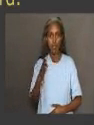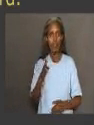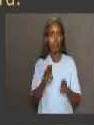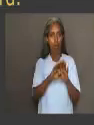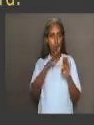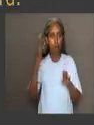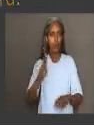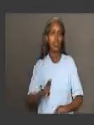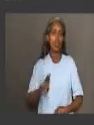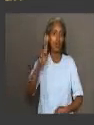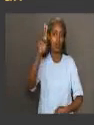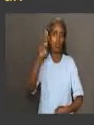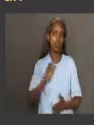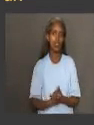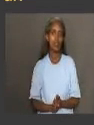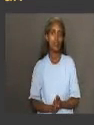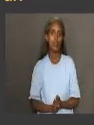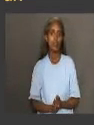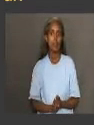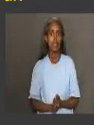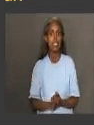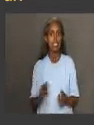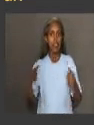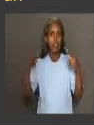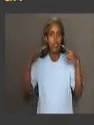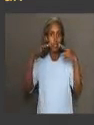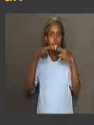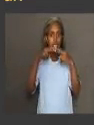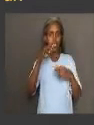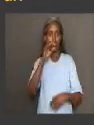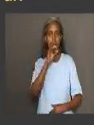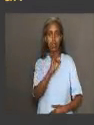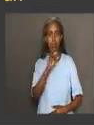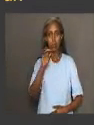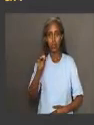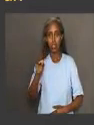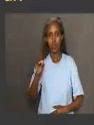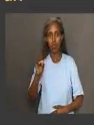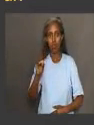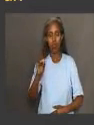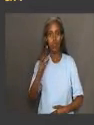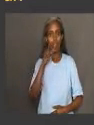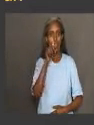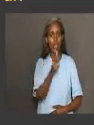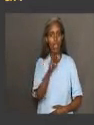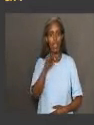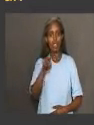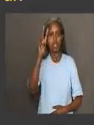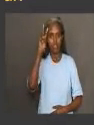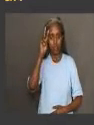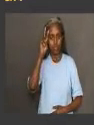upward. The vertex is 0, 0 for ax